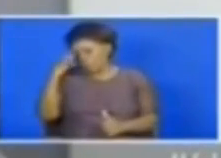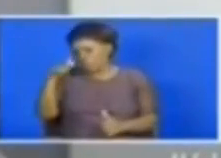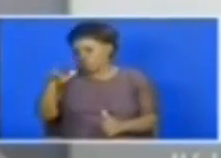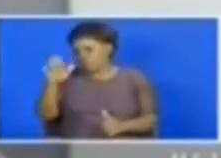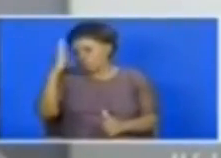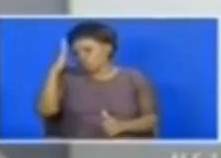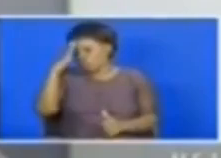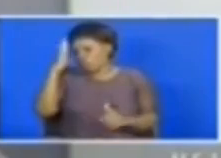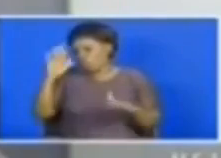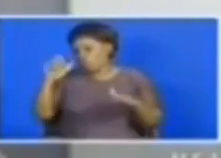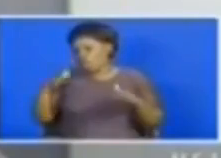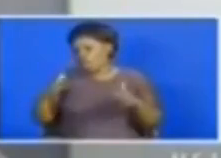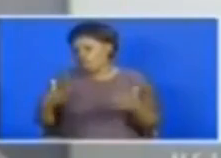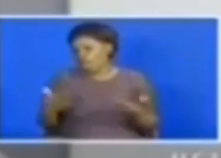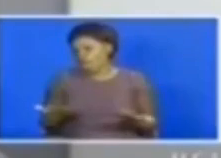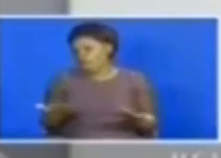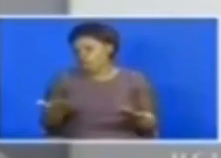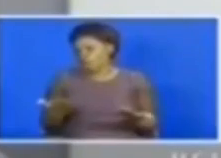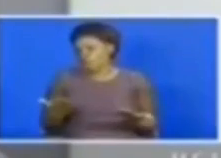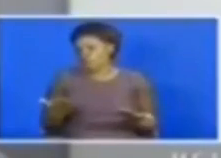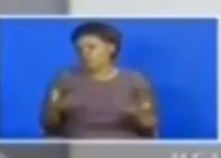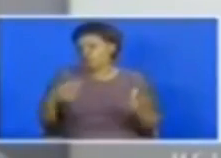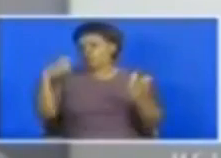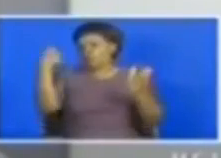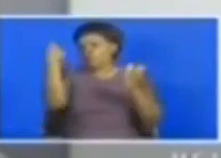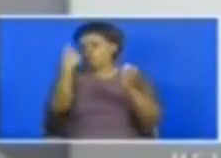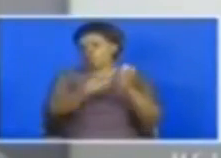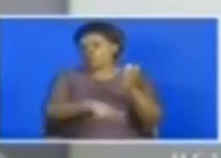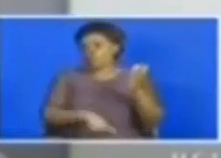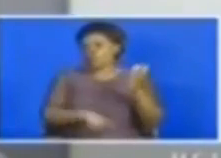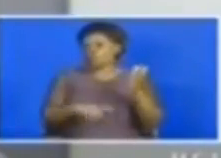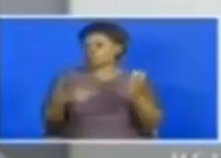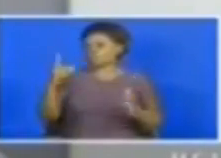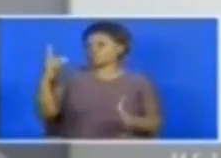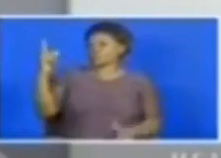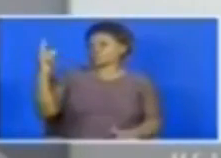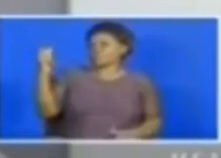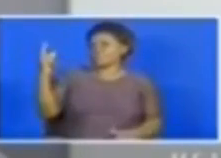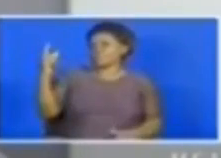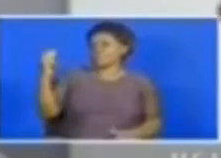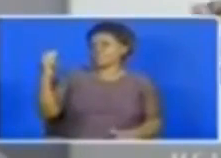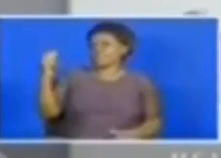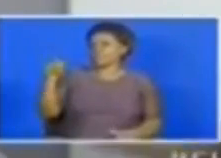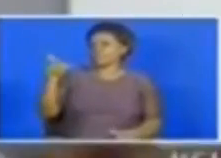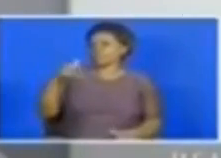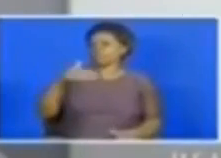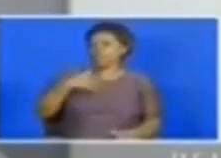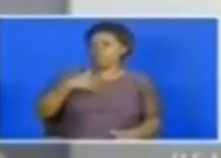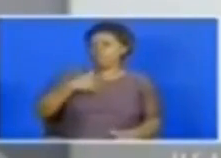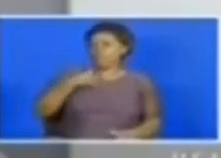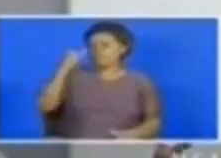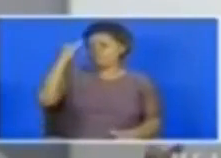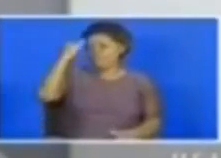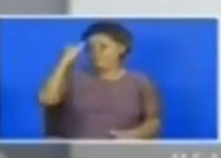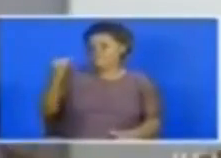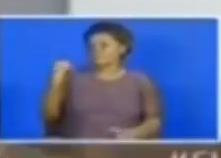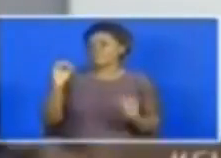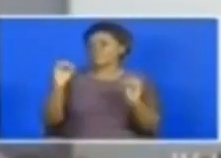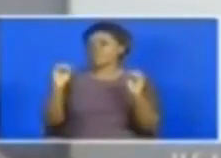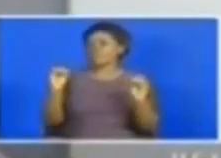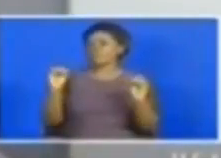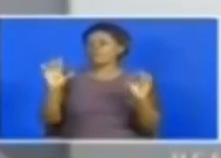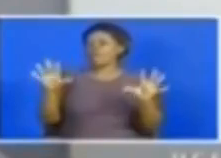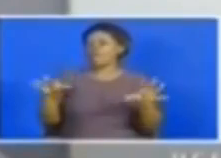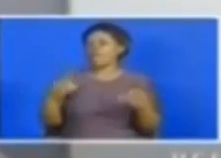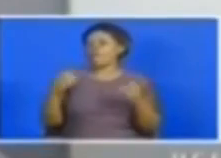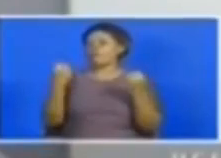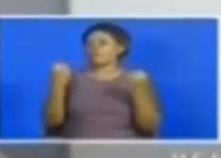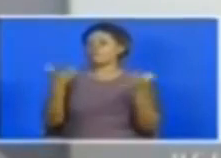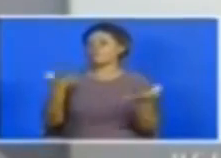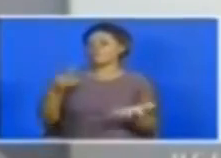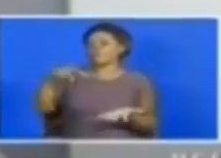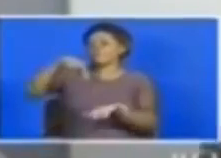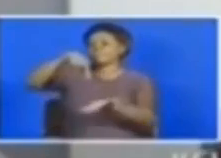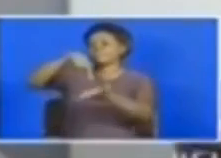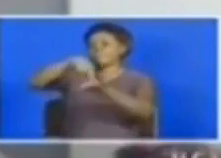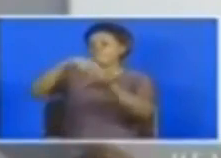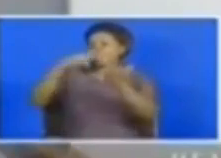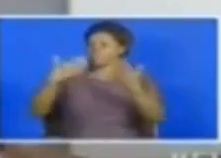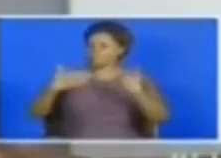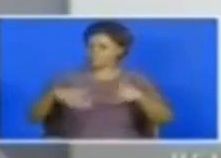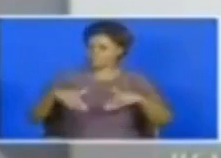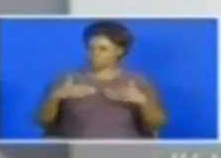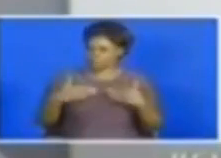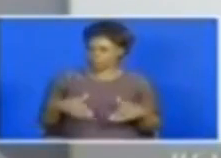would you be able to determine the cost of the tender itself when you had no idea in October how many candidates there would be and